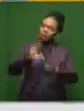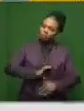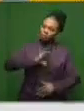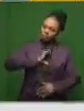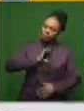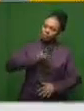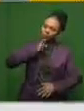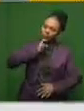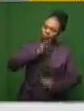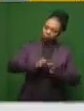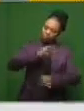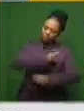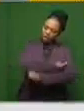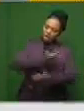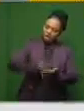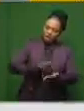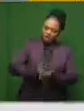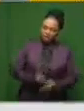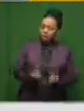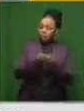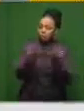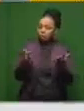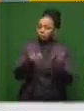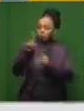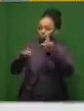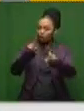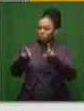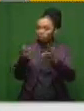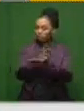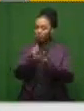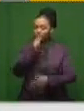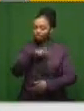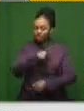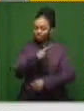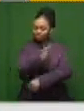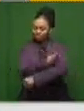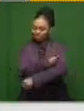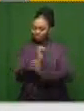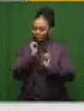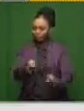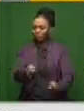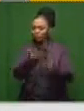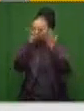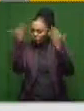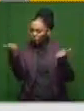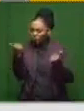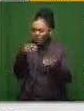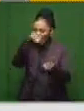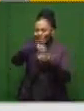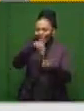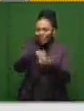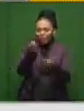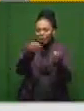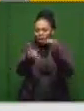the the reason for many of the questions and the mistrust is that we don't actually know what goes into these vaccines.